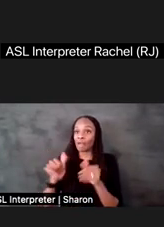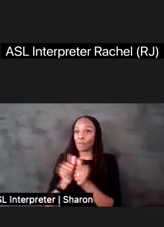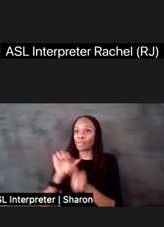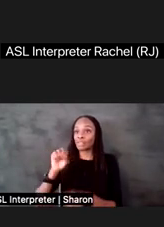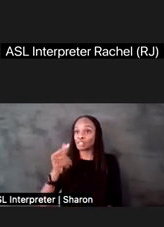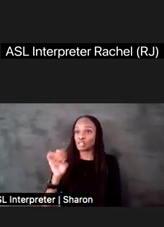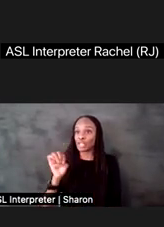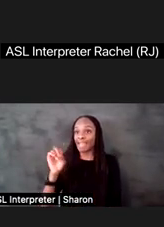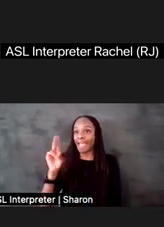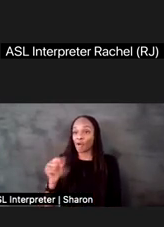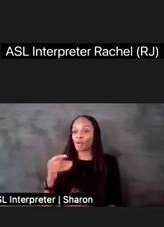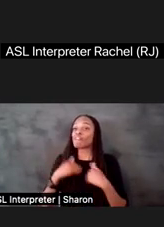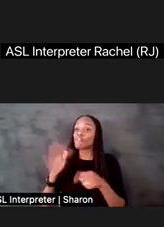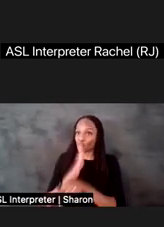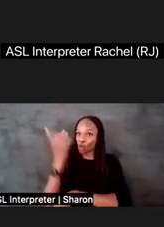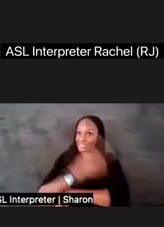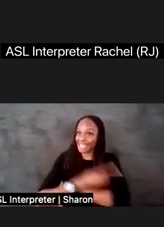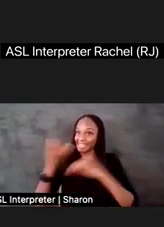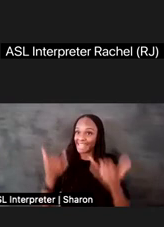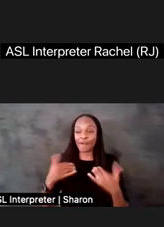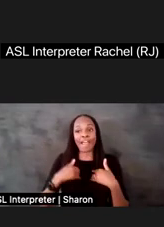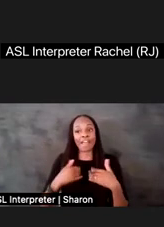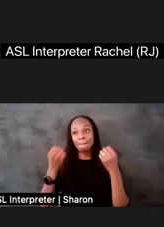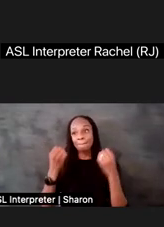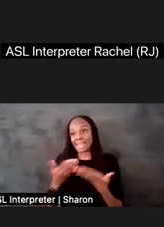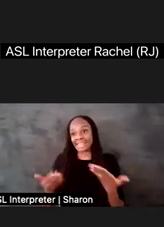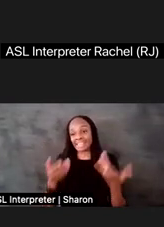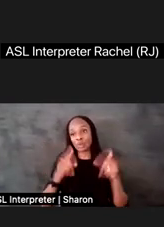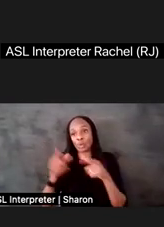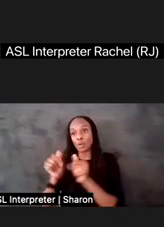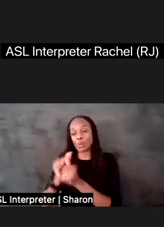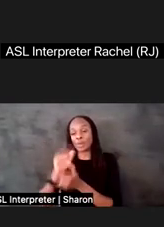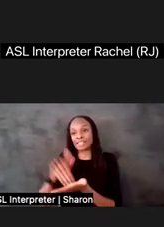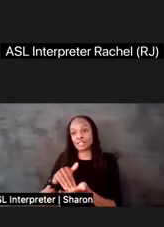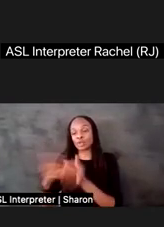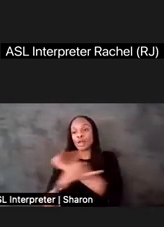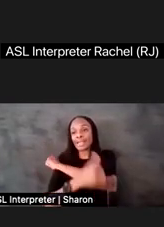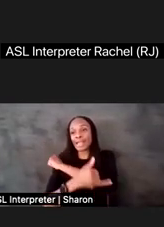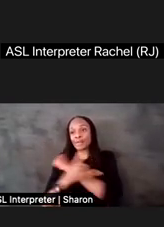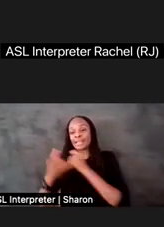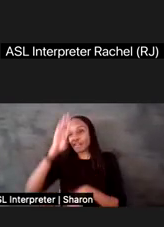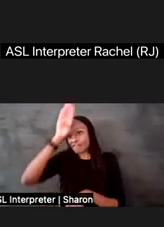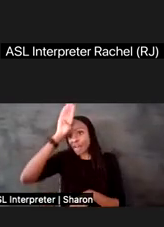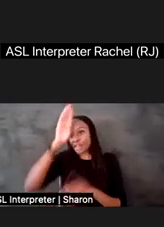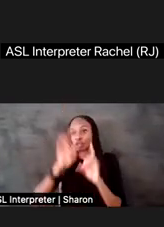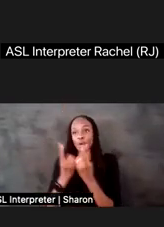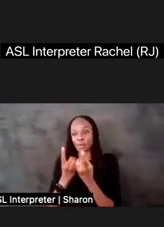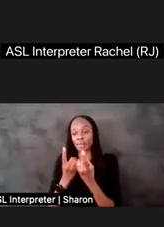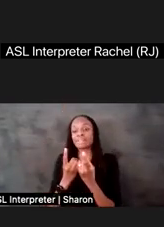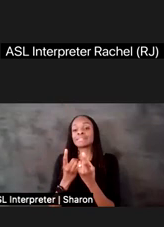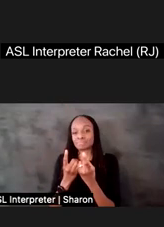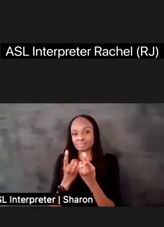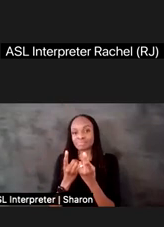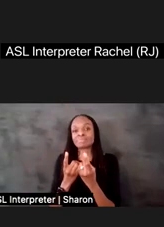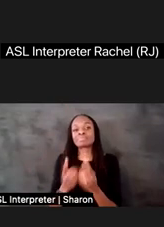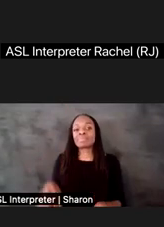day. So yeah, we've got a lot going on with Central County Fire Department. As always, I'll put